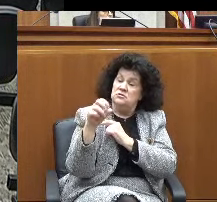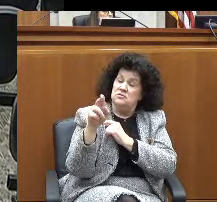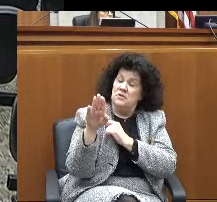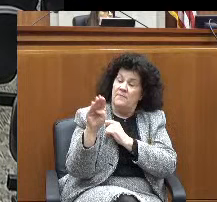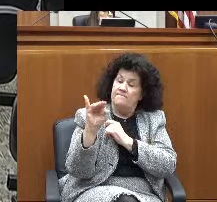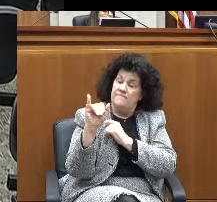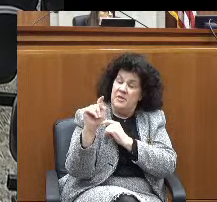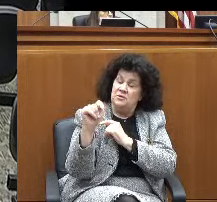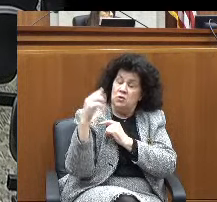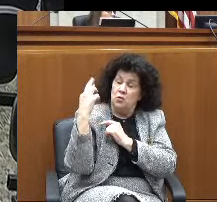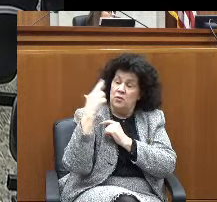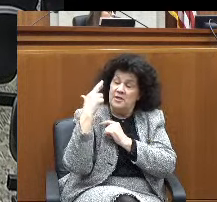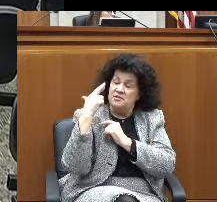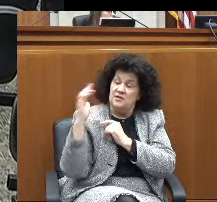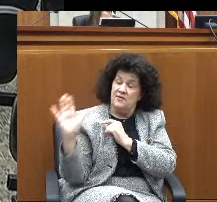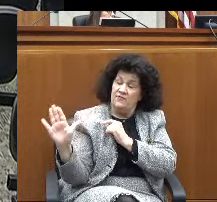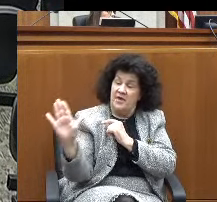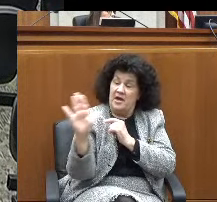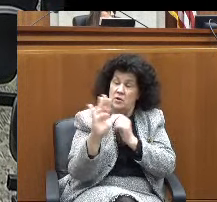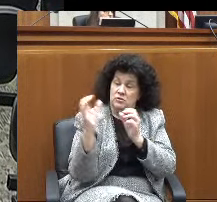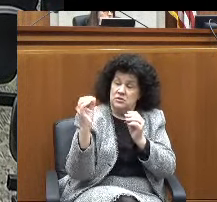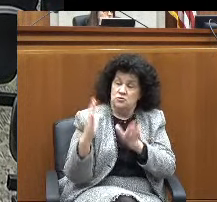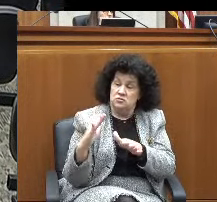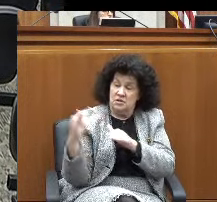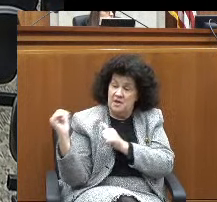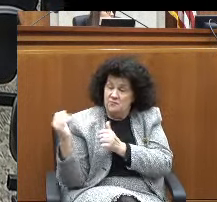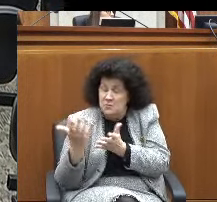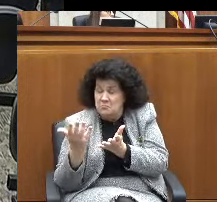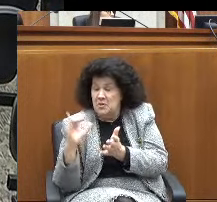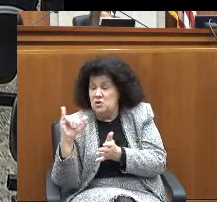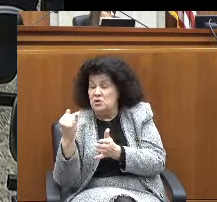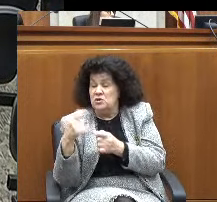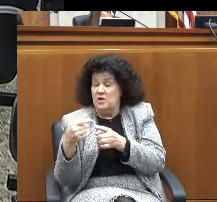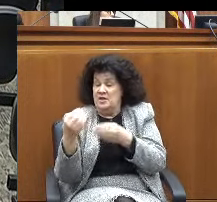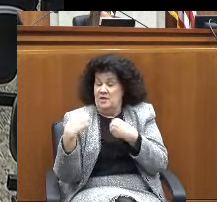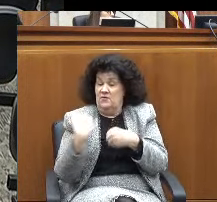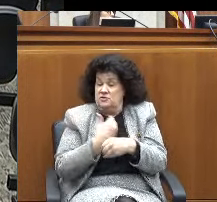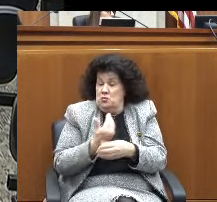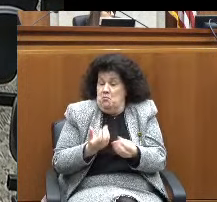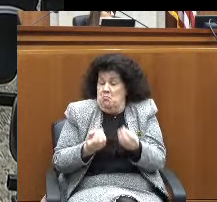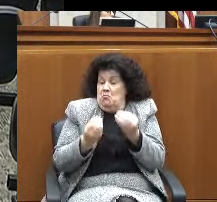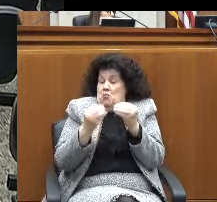teachers are leaving their schools as well? Just to have more complete data.